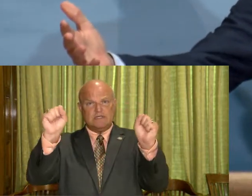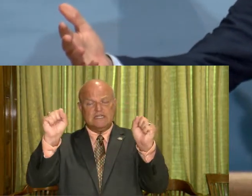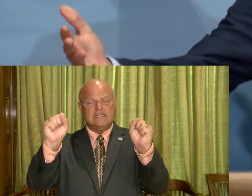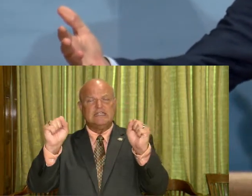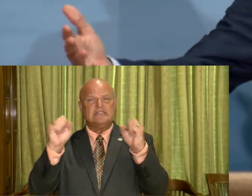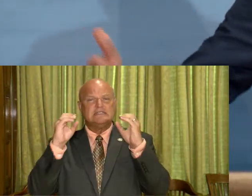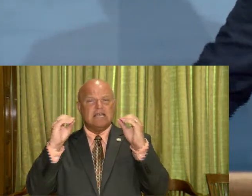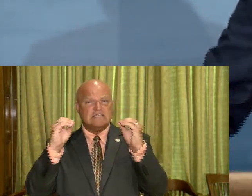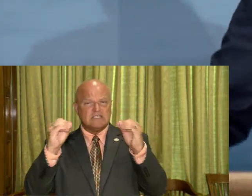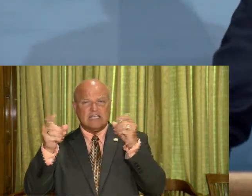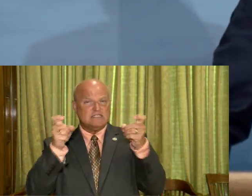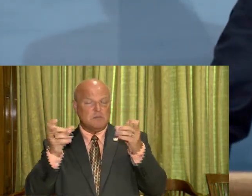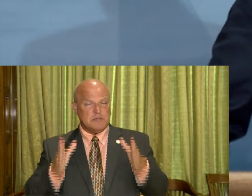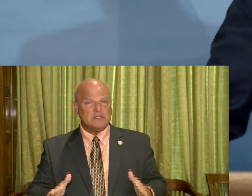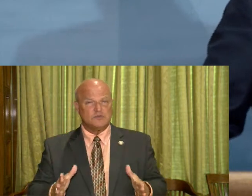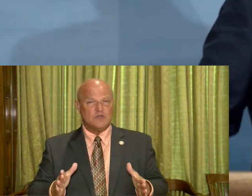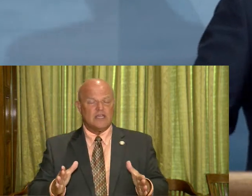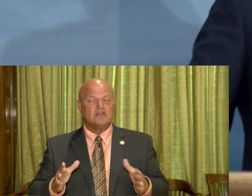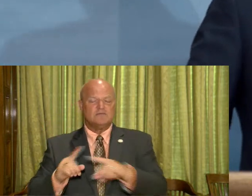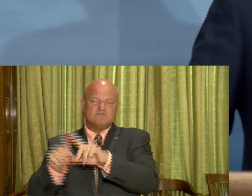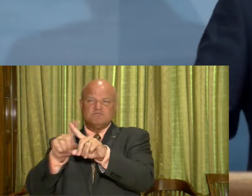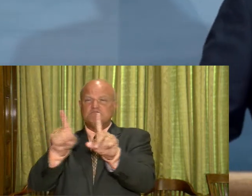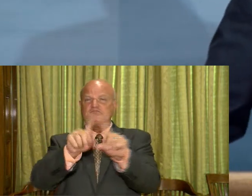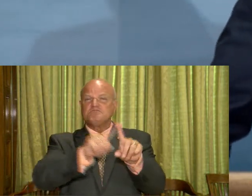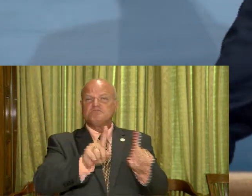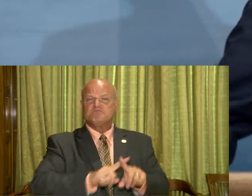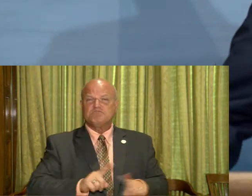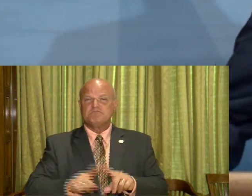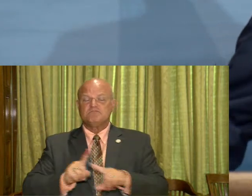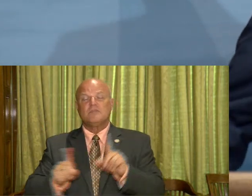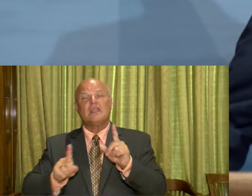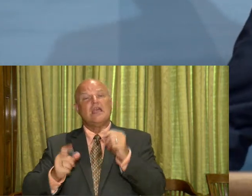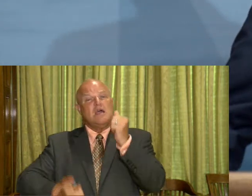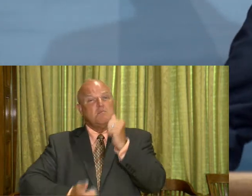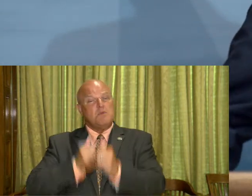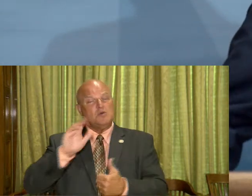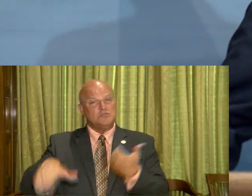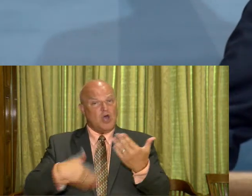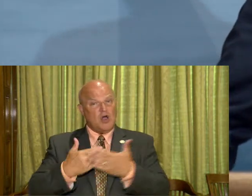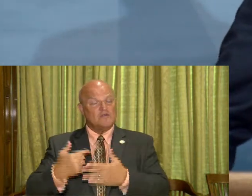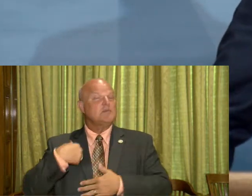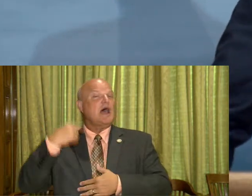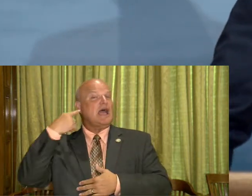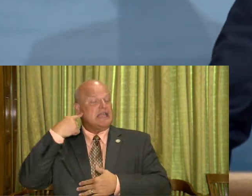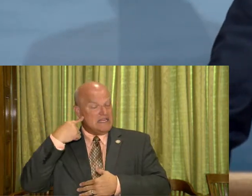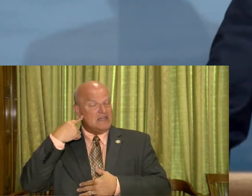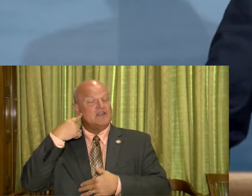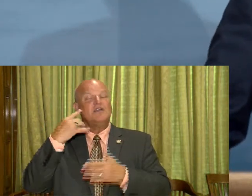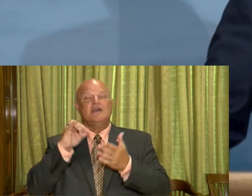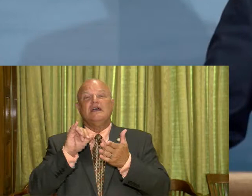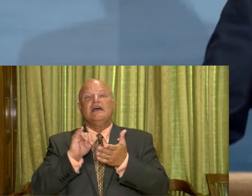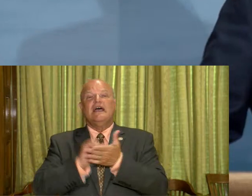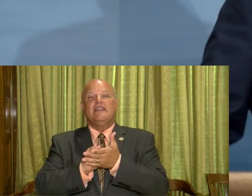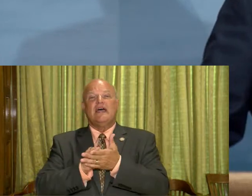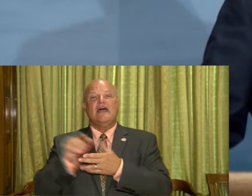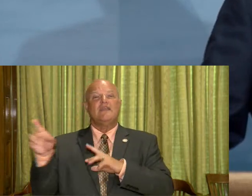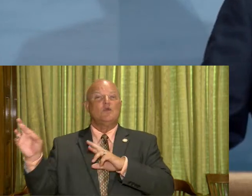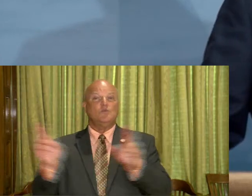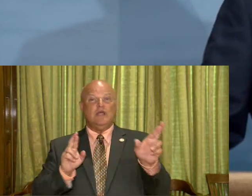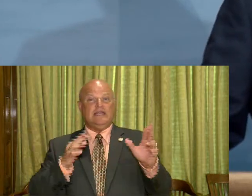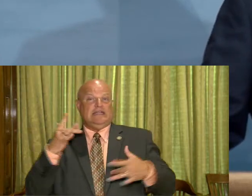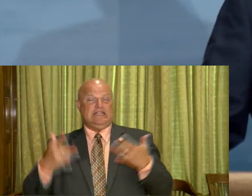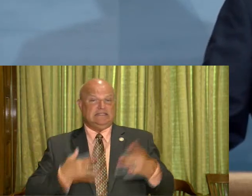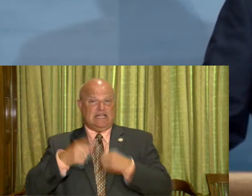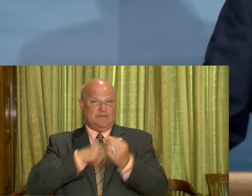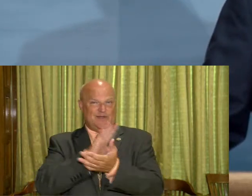the education administrators, and by and large, I hear from them, one, that they're ready, excited